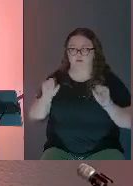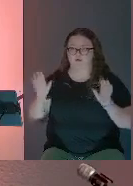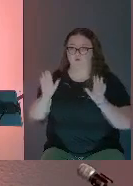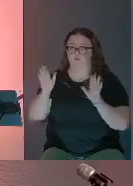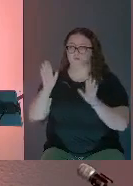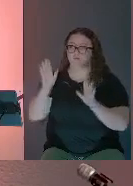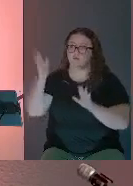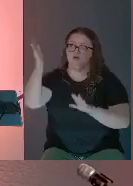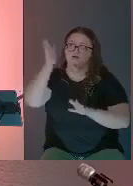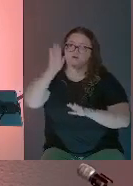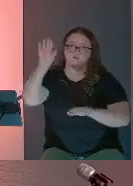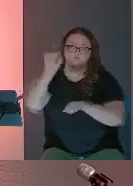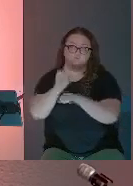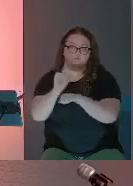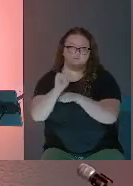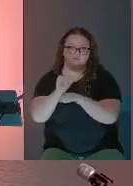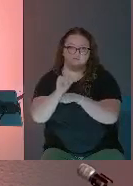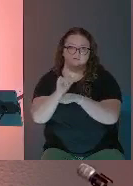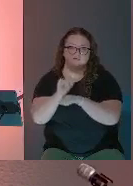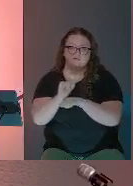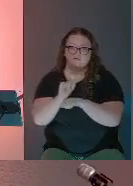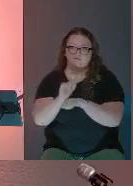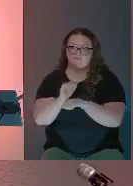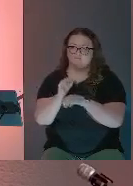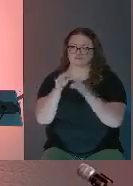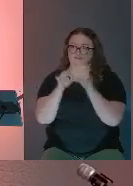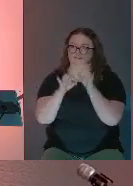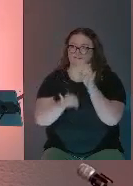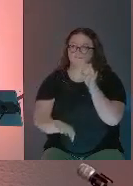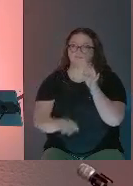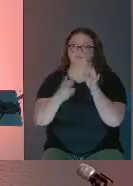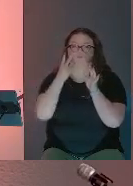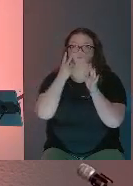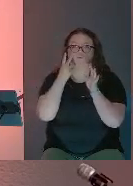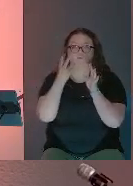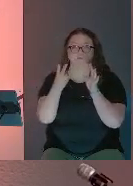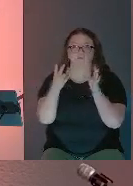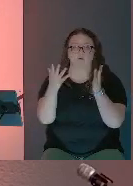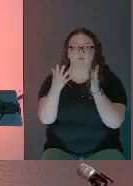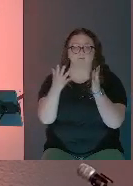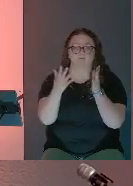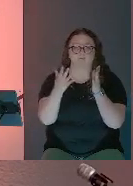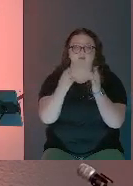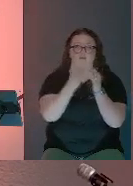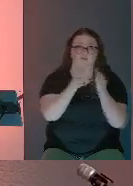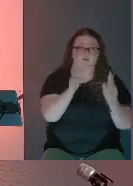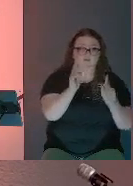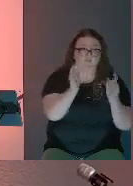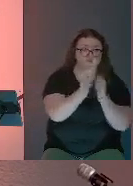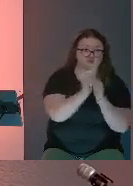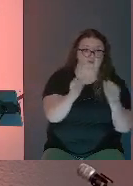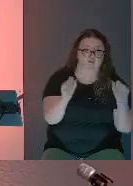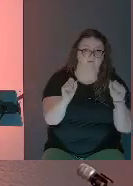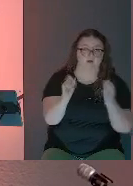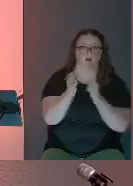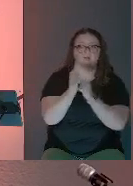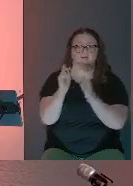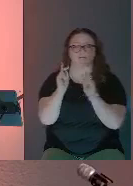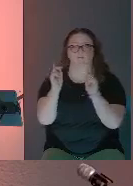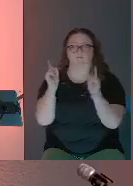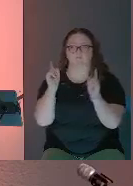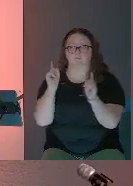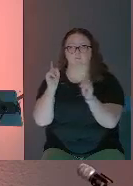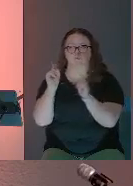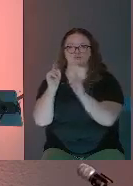called us to do. And that is simply to see the lost come to the saving knowledge of our Lord Jesus Christ and to